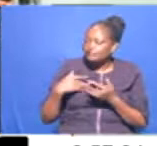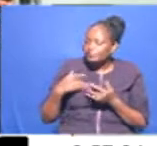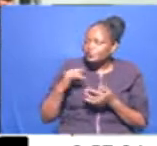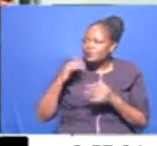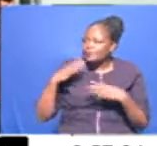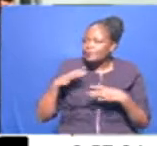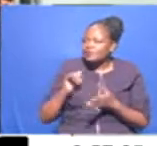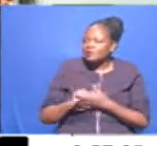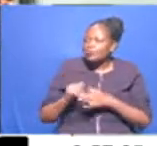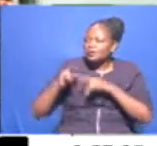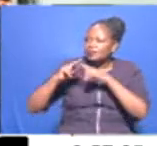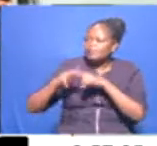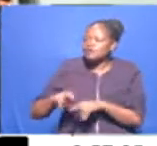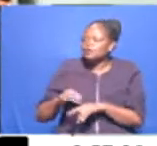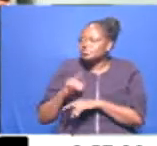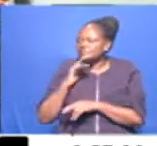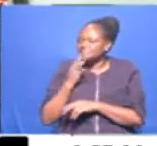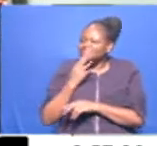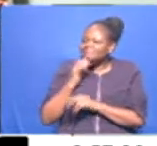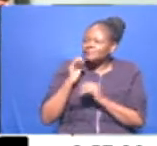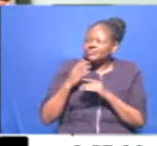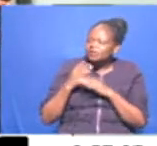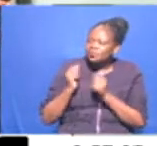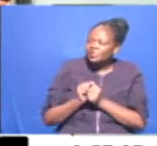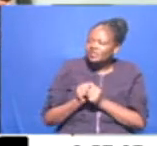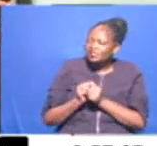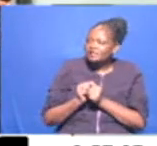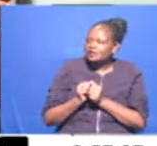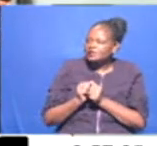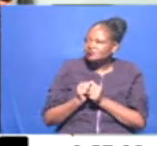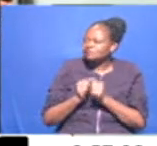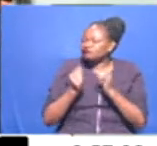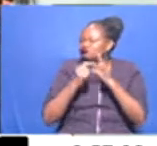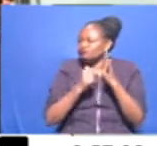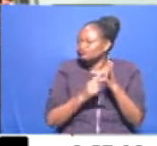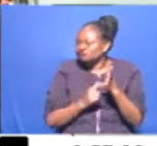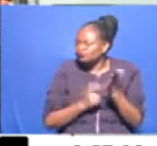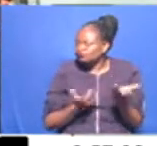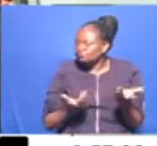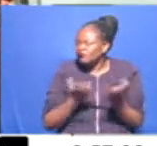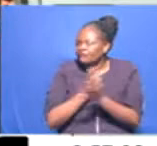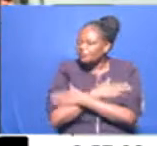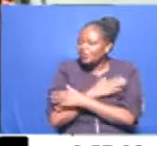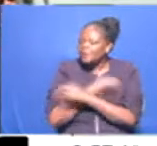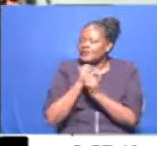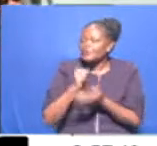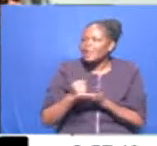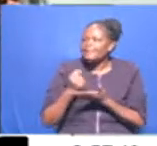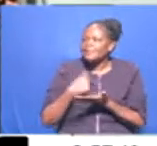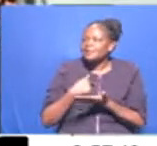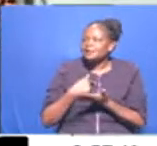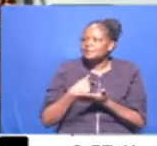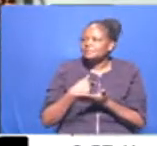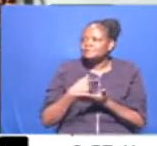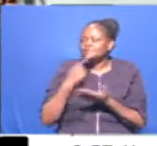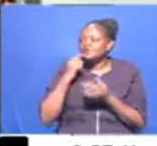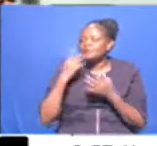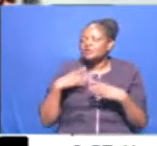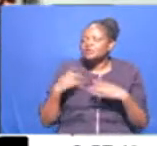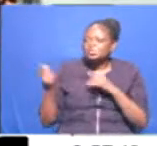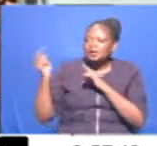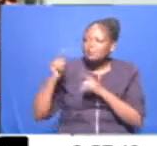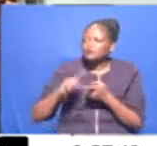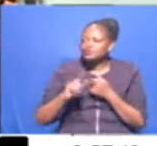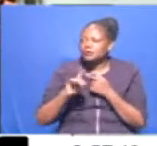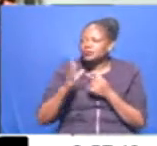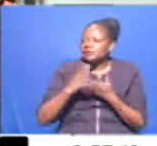up to, and we say, if I share with my friend, they're likely to help me. So if someone comes to you,